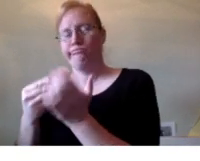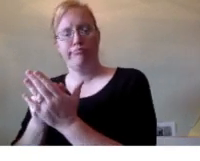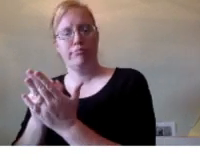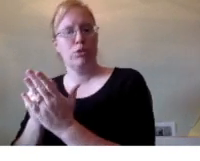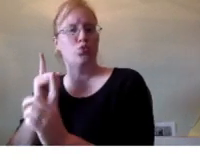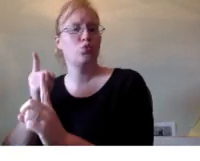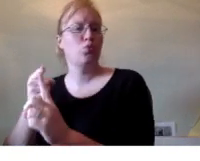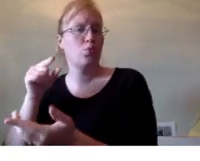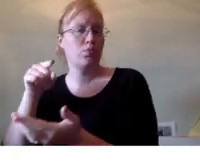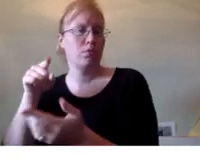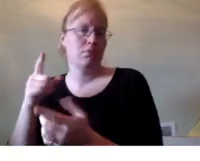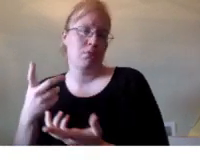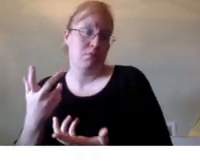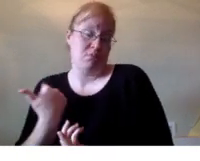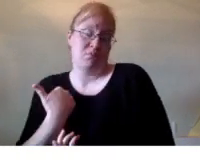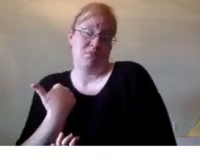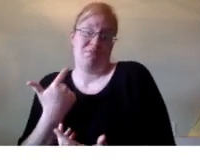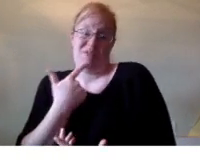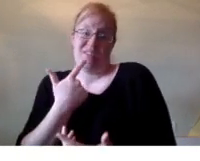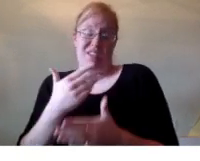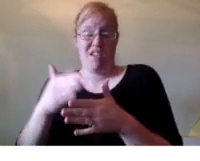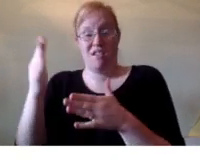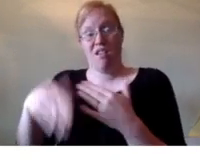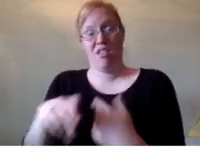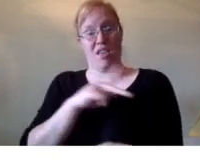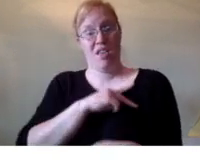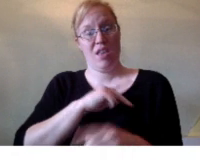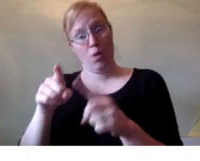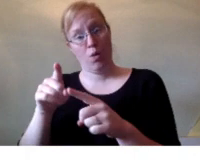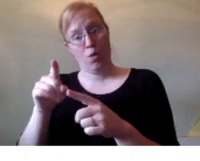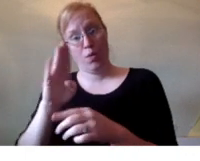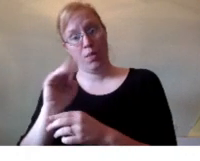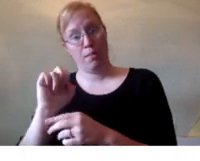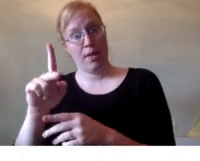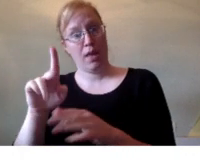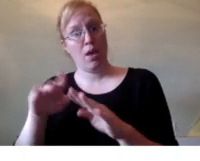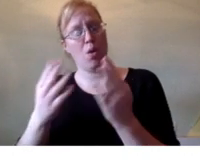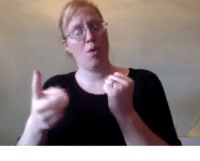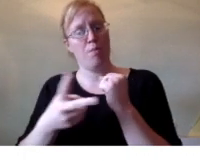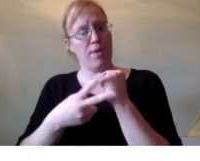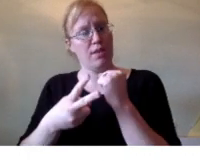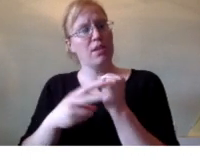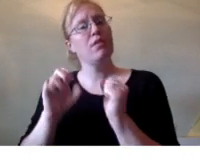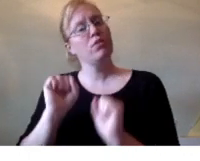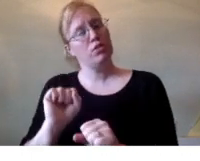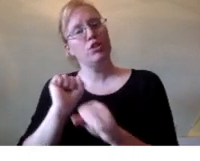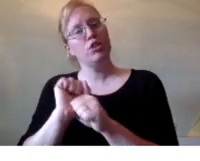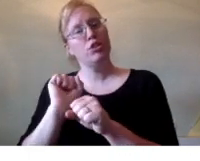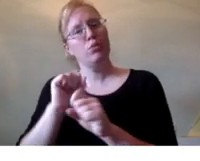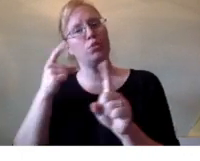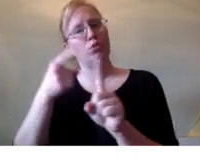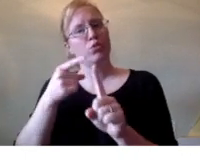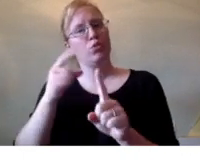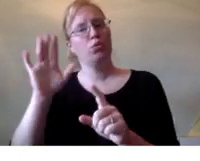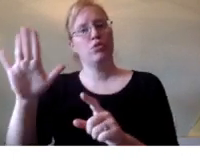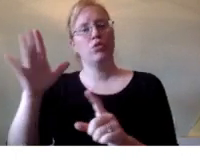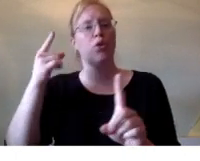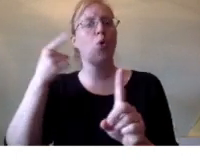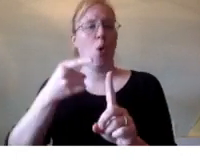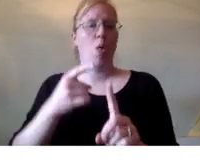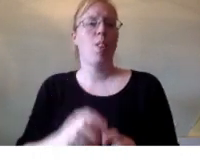goal. So could we say at the end, Keisha goes to the bank and opens a savings account so she can work towards her goal?